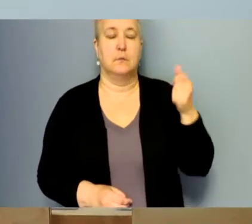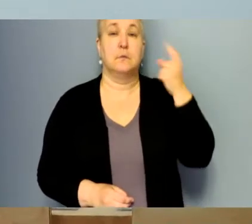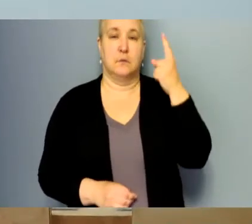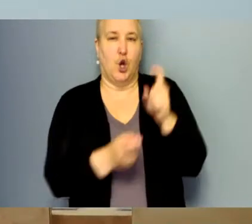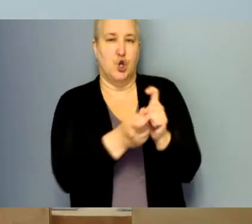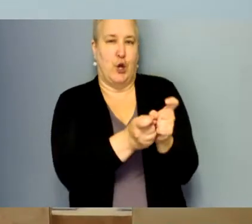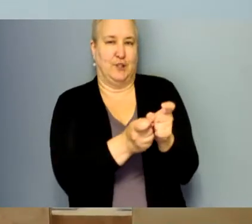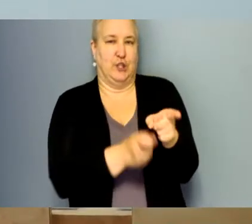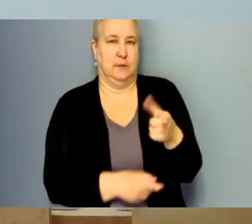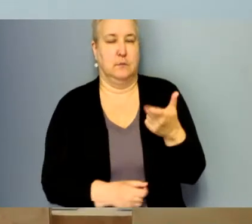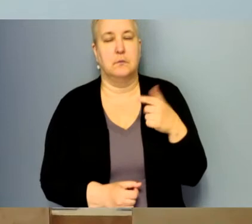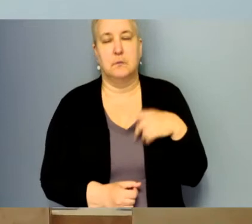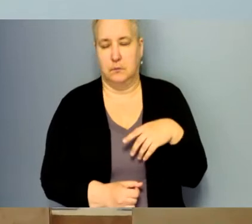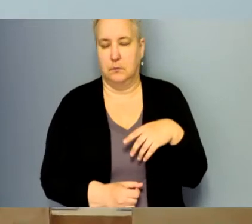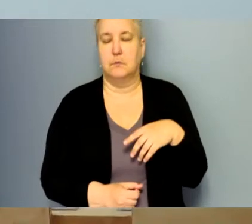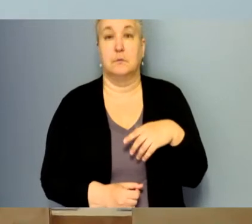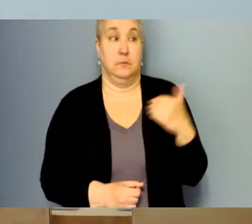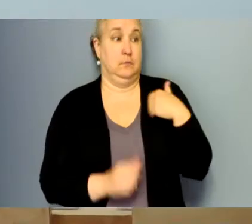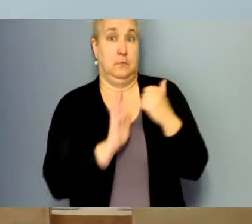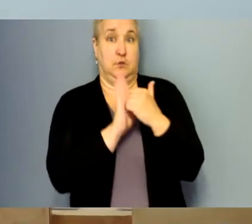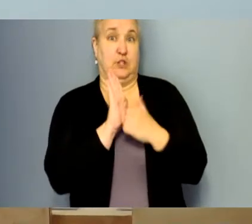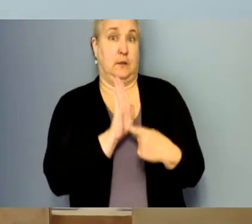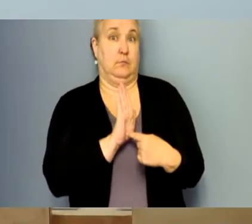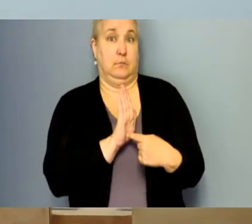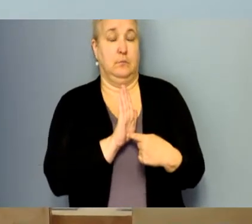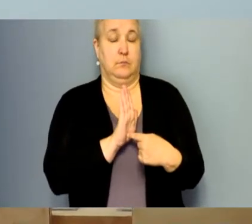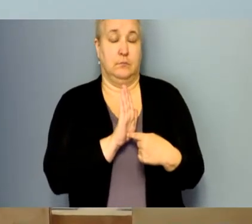correction. The last agenda, they were